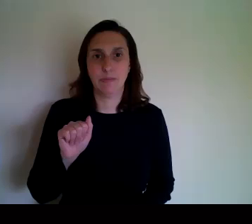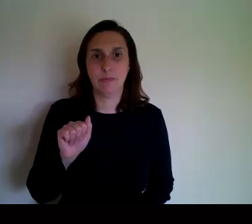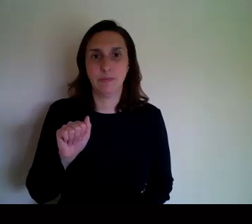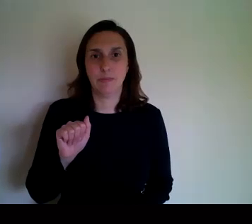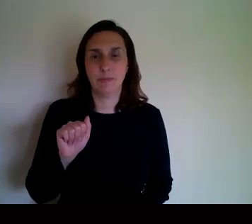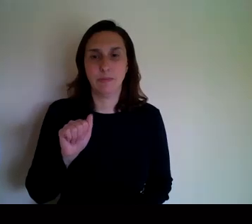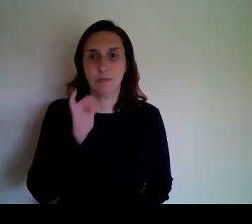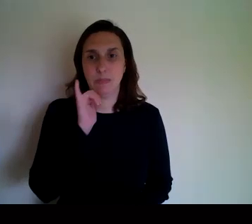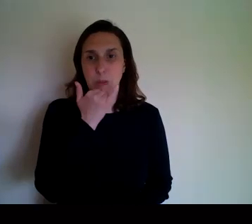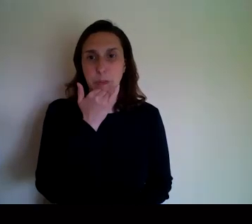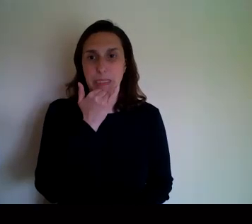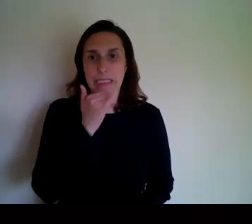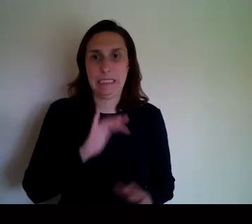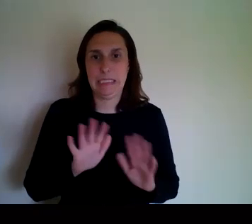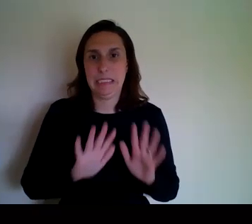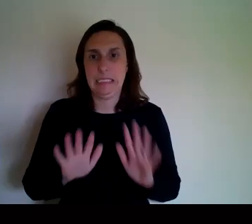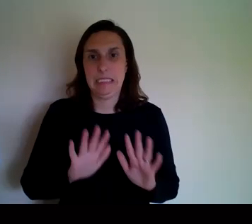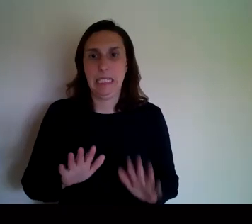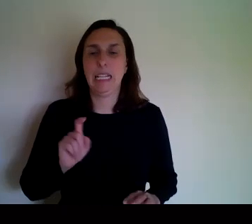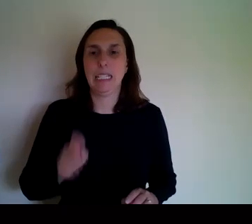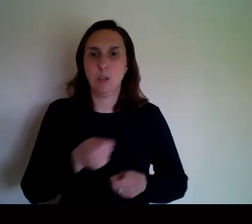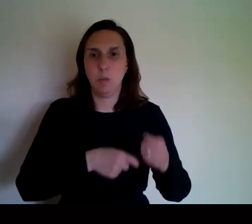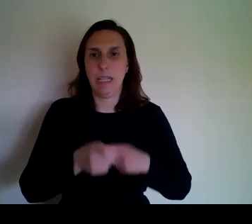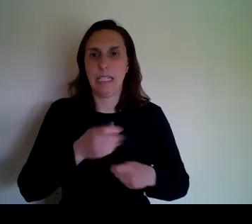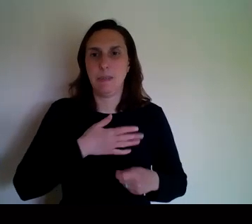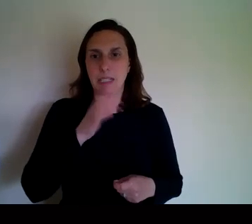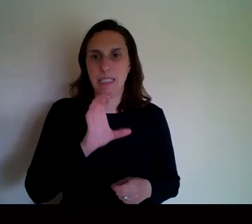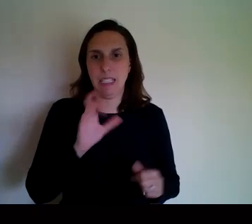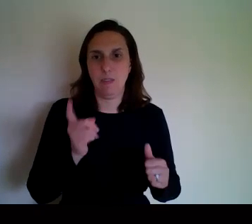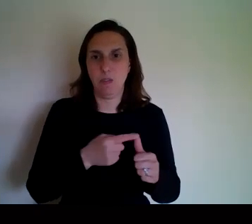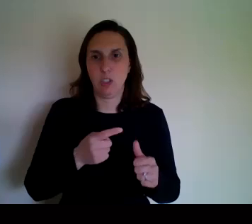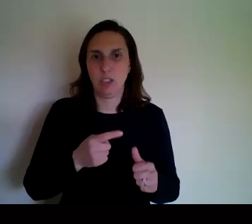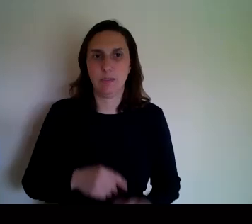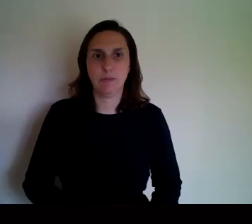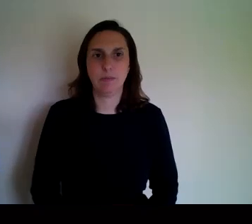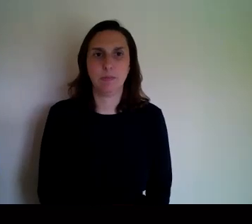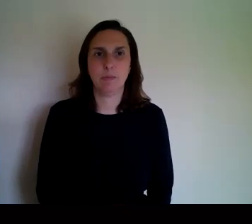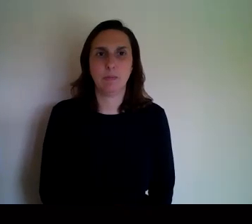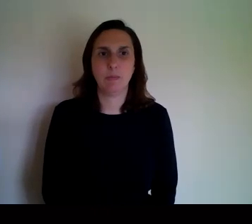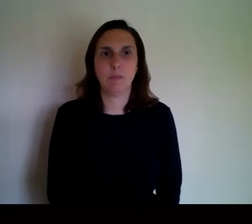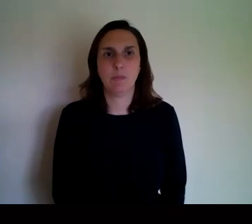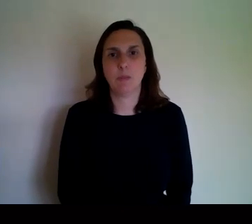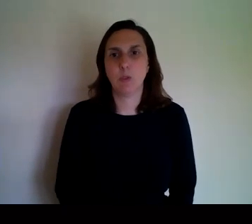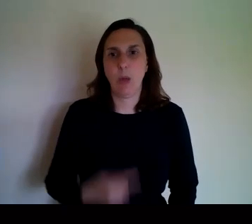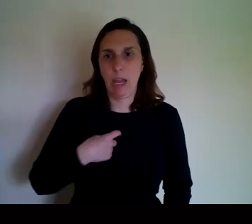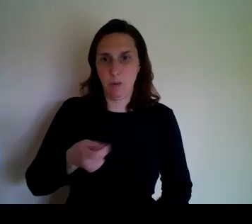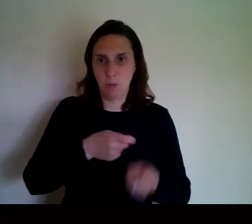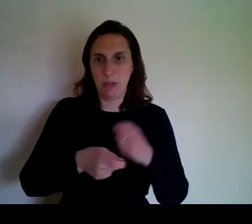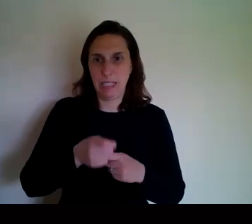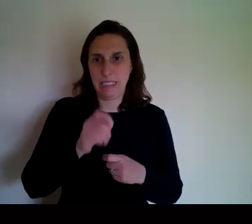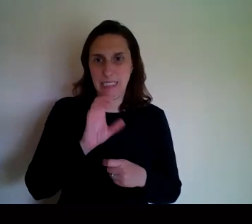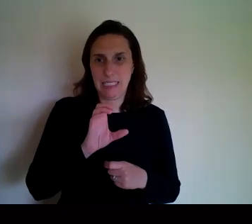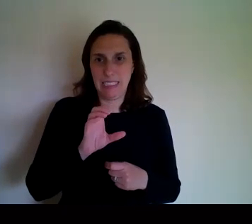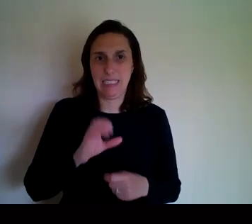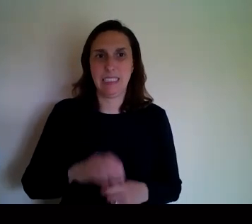whoops, I have to replace my C first, sorry about that. I'm replacing C, I went right to the